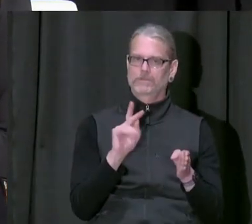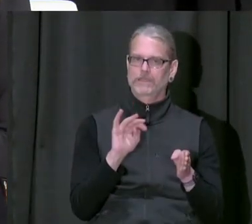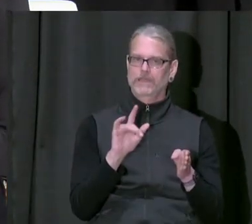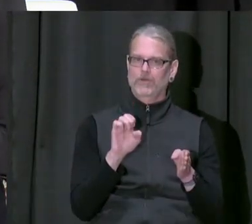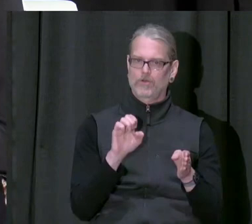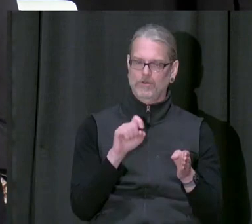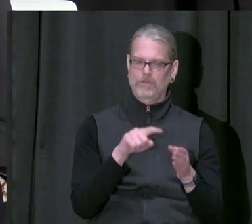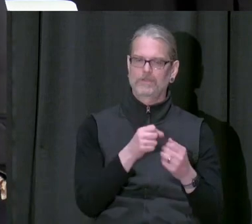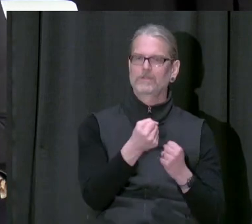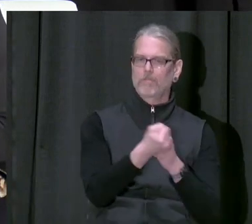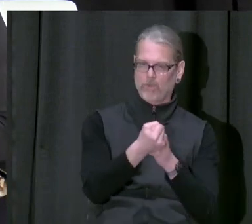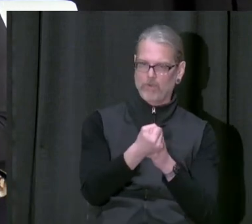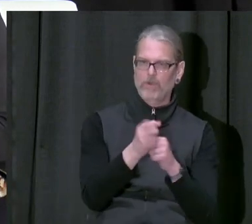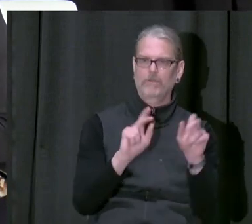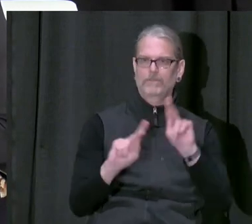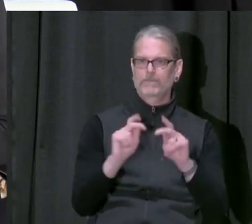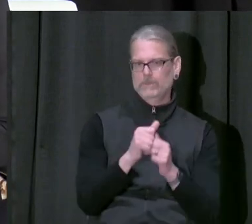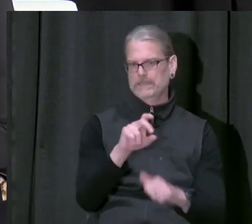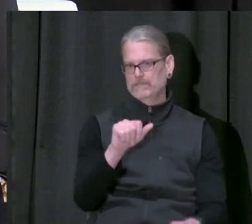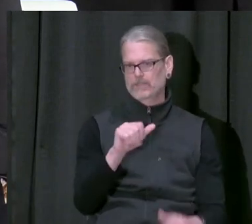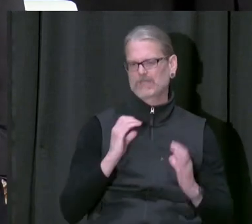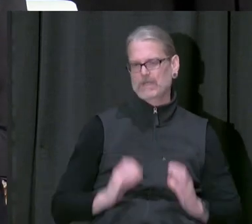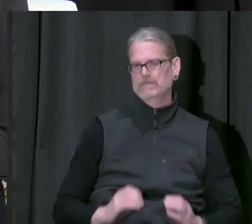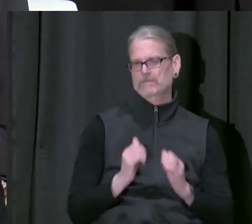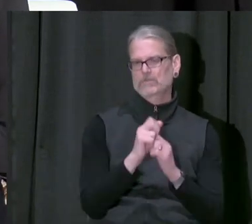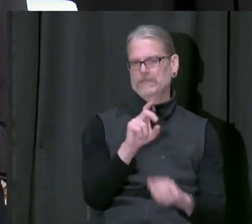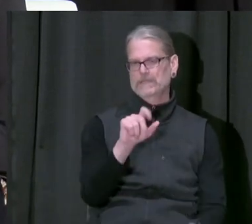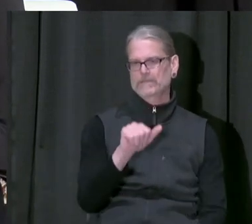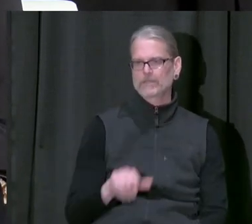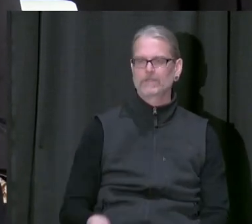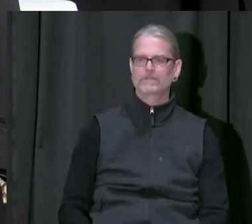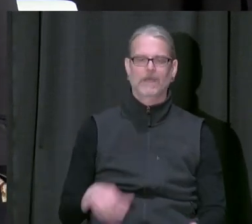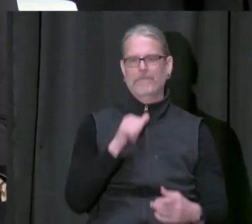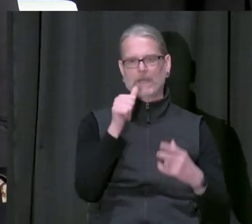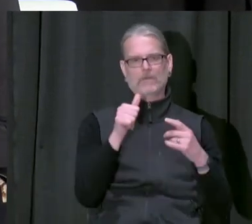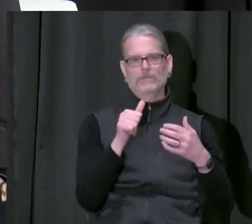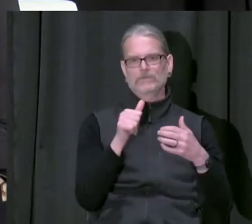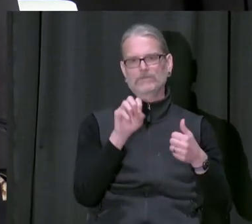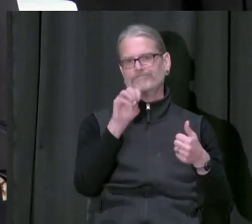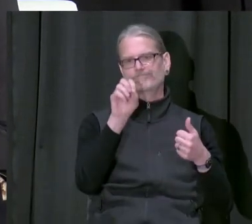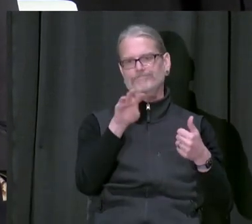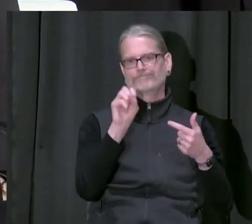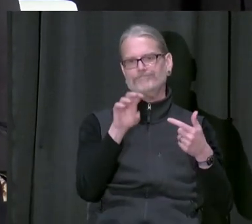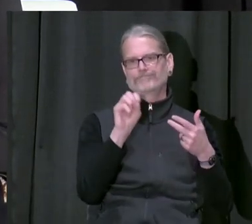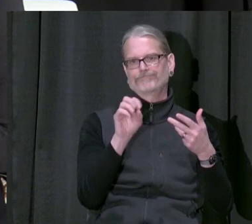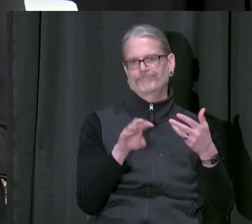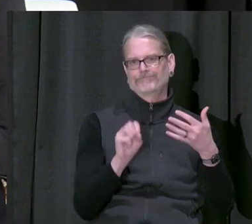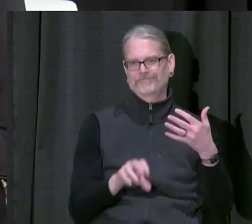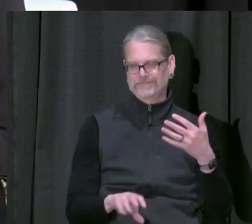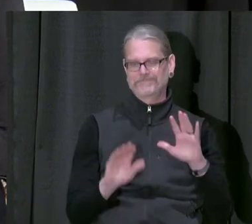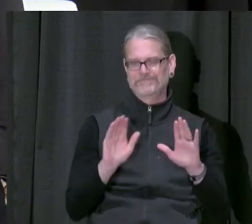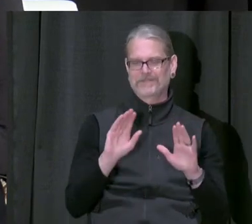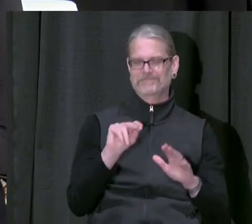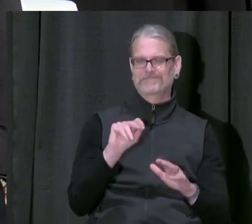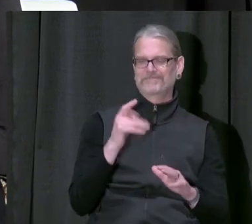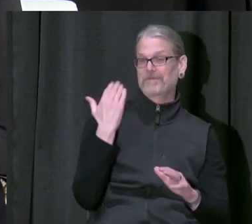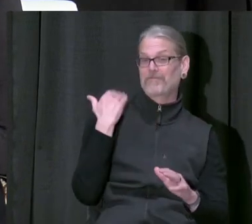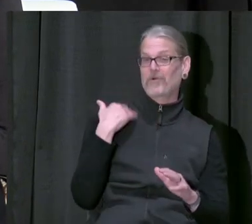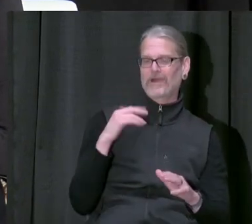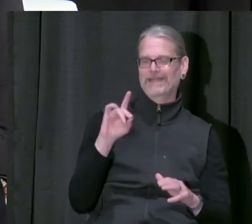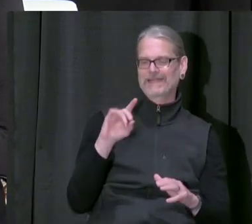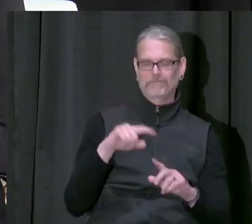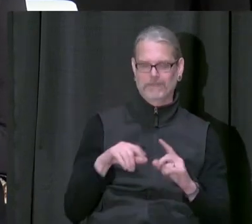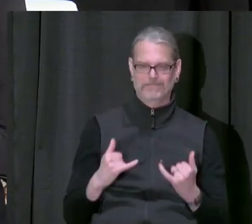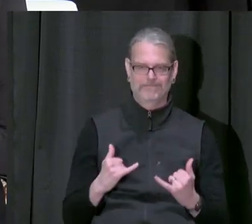that support customers with disabilities. I'm not gonna go through a whole laundry list of them. I did a presentation earlier today that kind of did that, but I'll focus